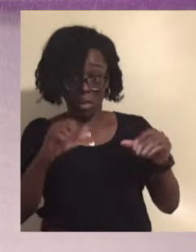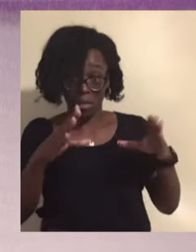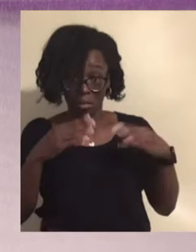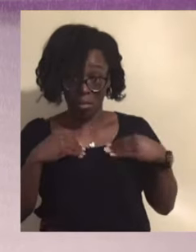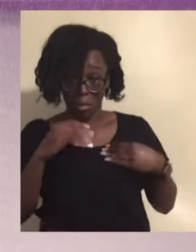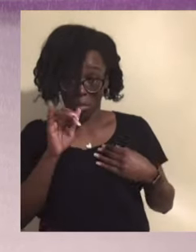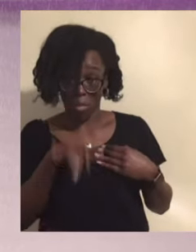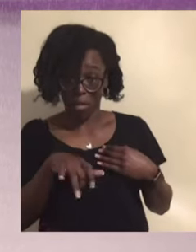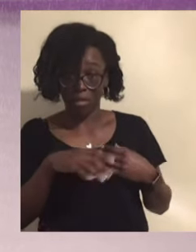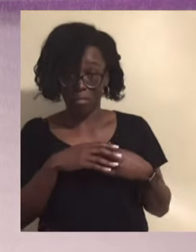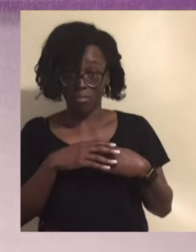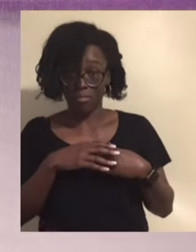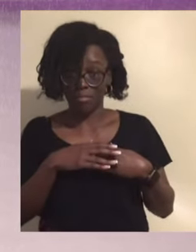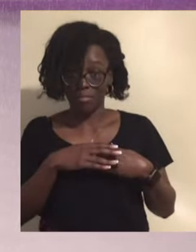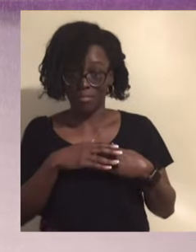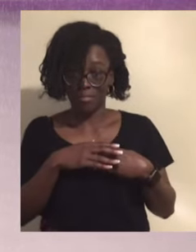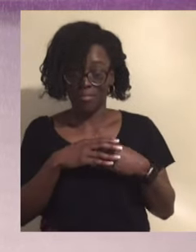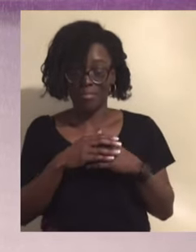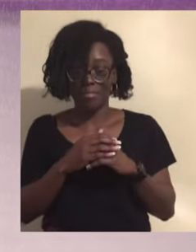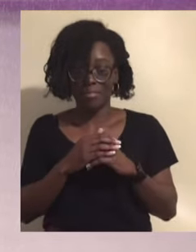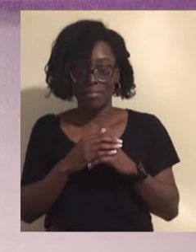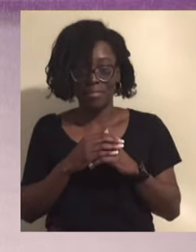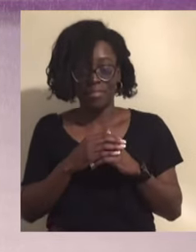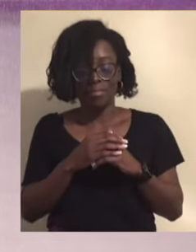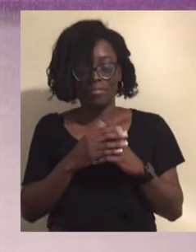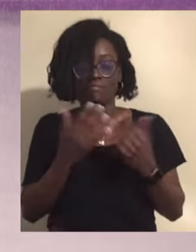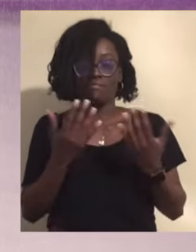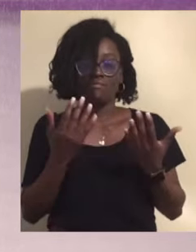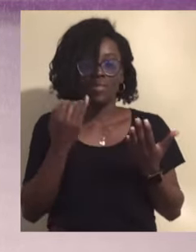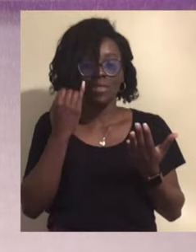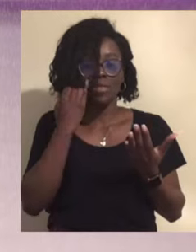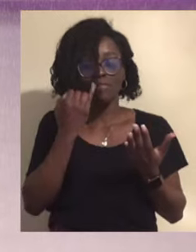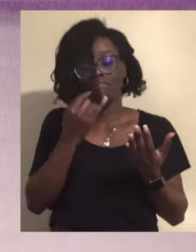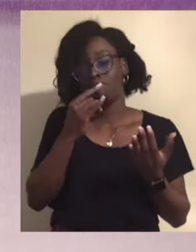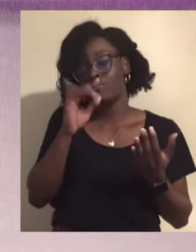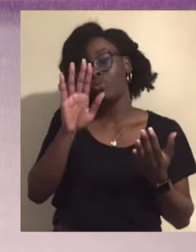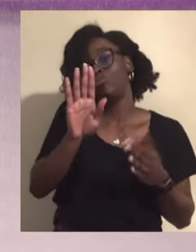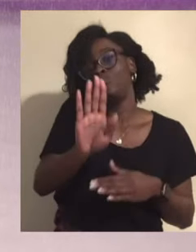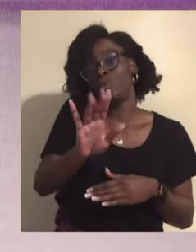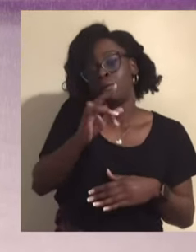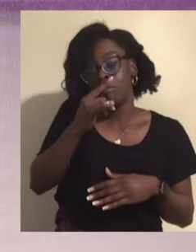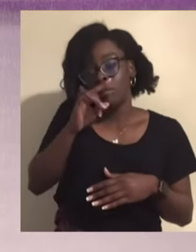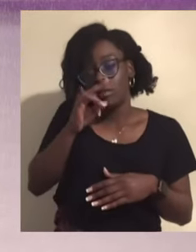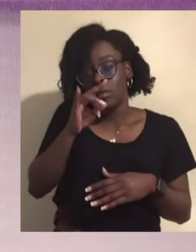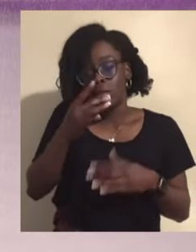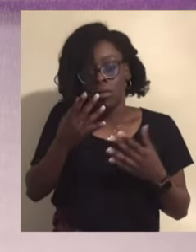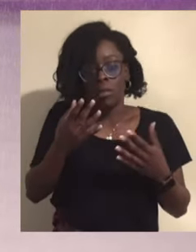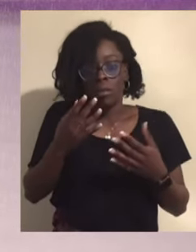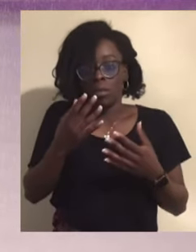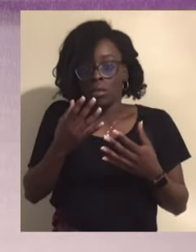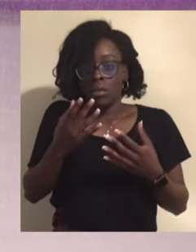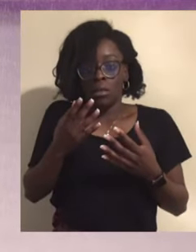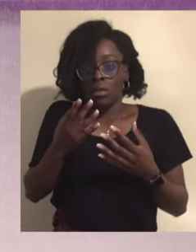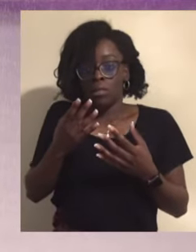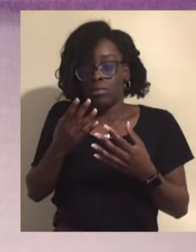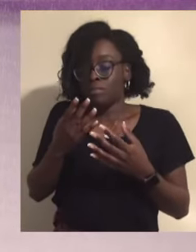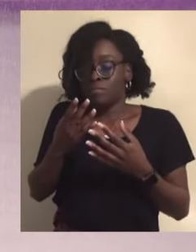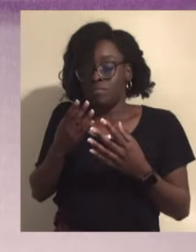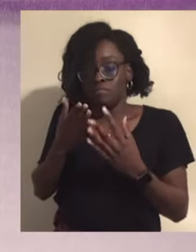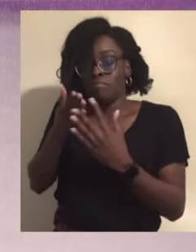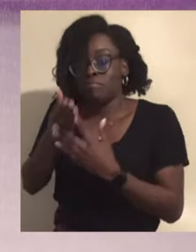If your children make decisions that disrupt your whole family, I got a question. Can